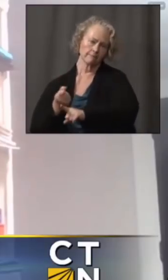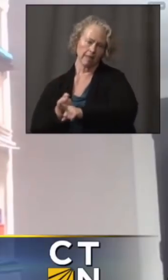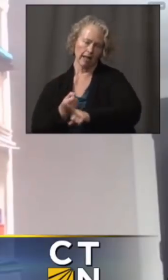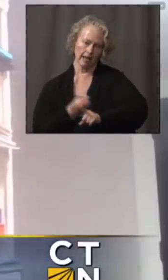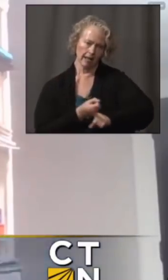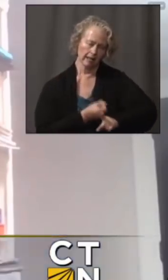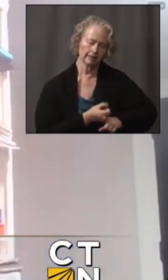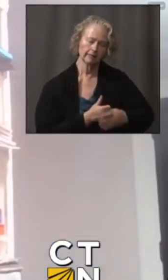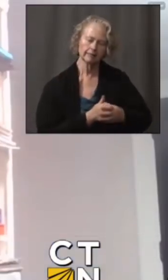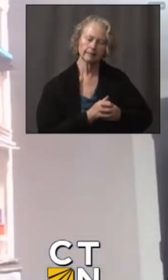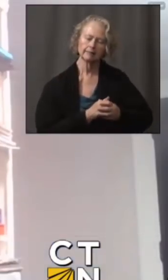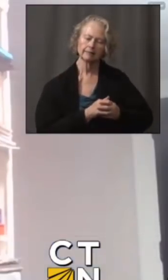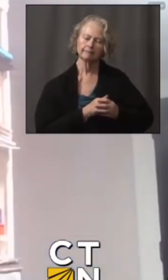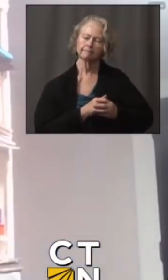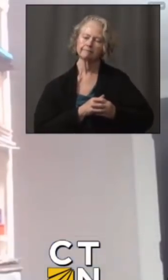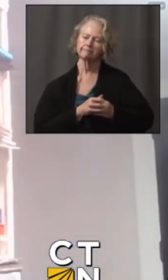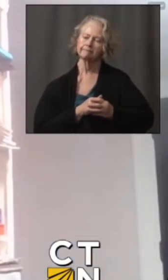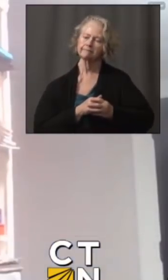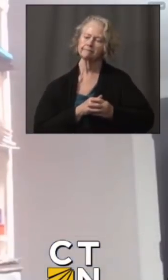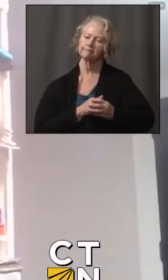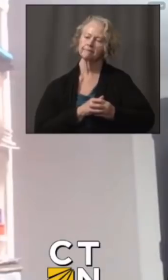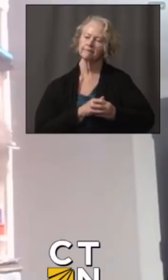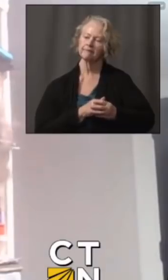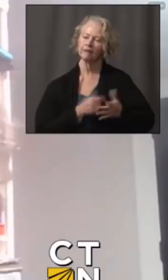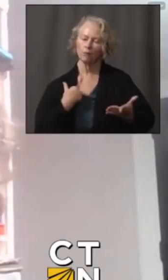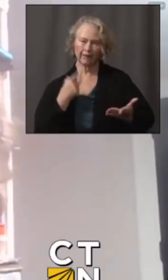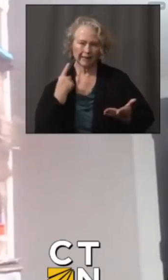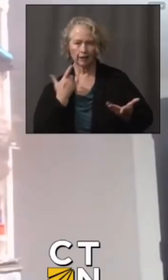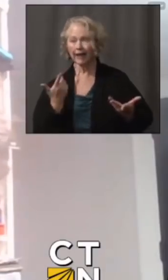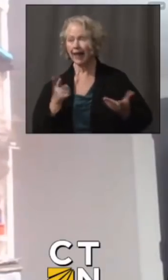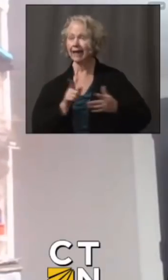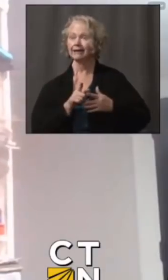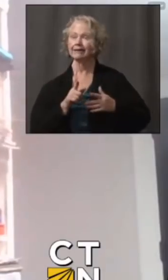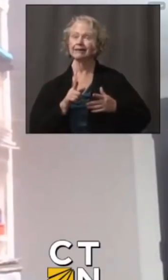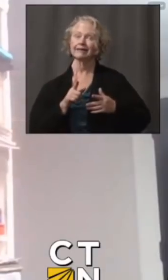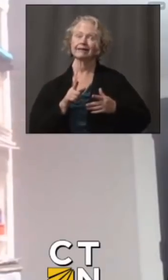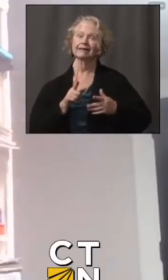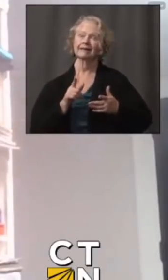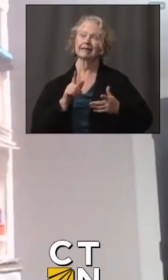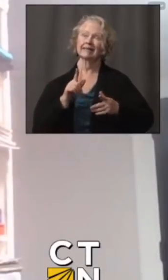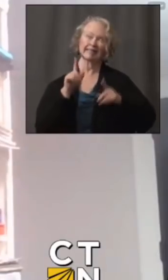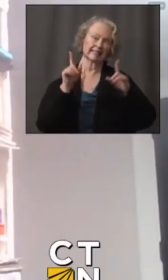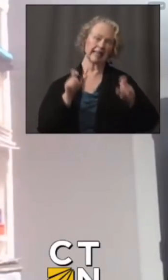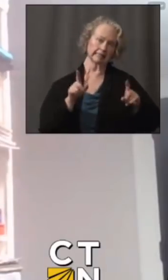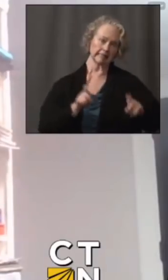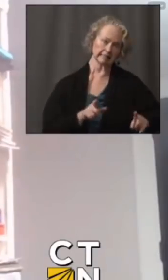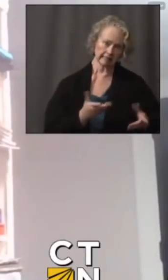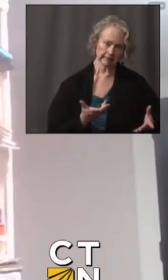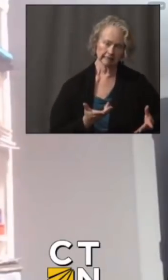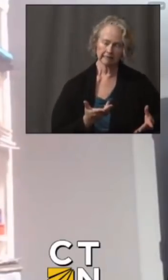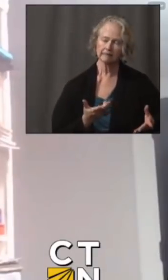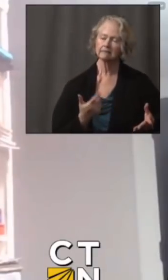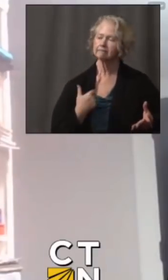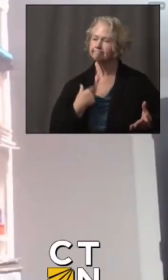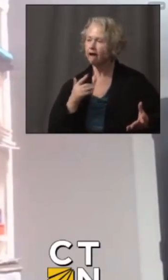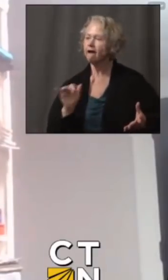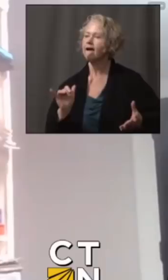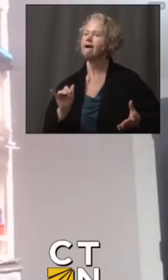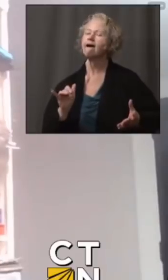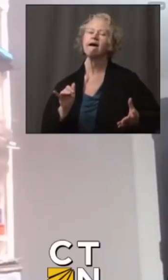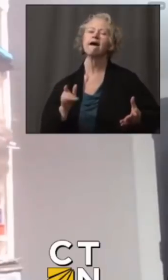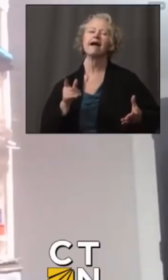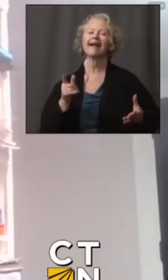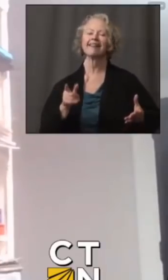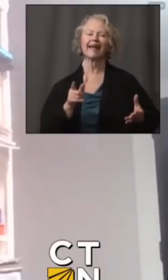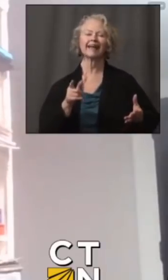hearing, things about testing, for example. We've gotten feedback. Try to make sure that testing